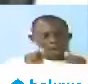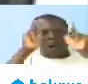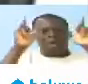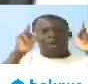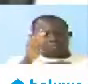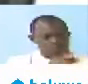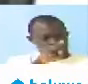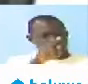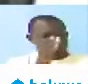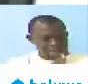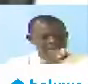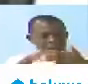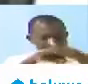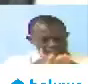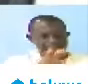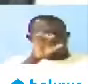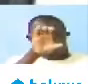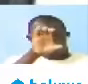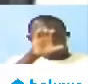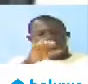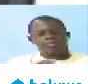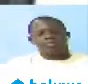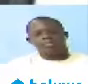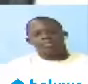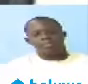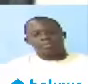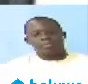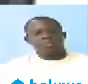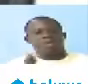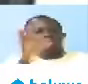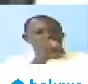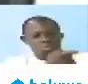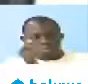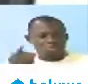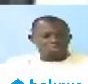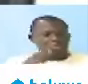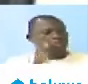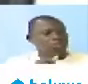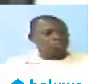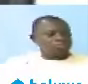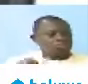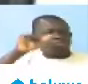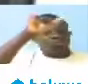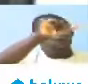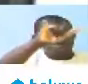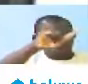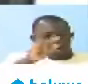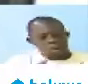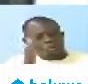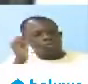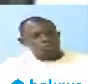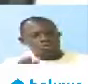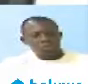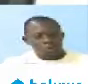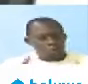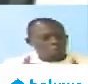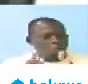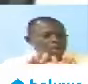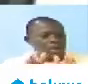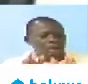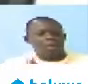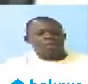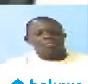you enter that country. Sa faru mina pileno or faru mina dumal lava. Whether you are coming by air or whether you are coming by land,